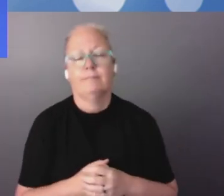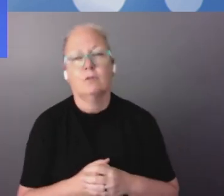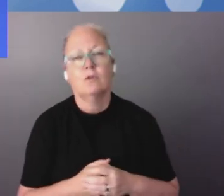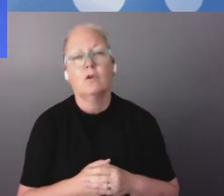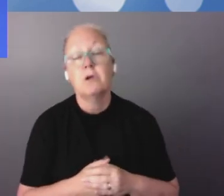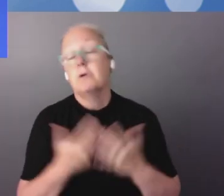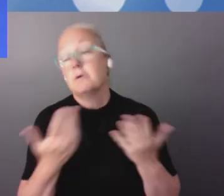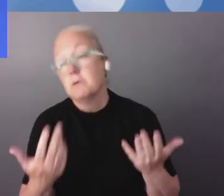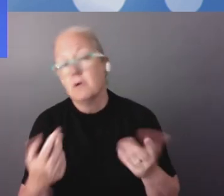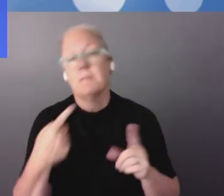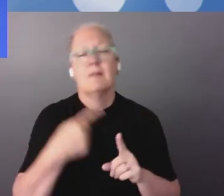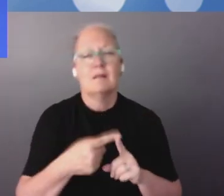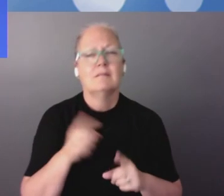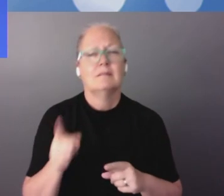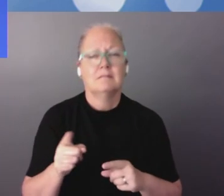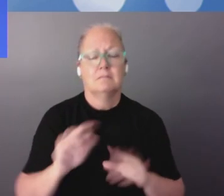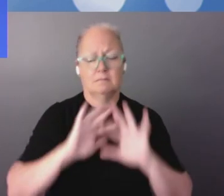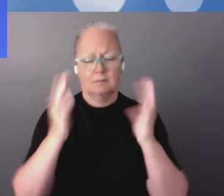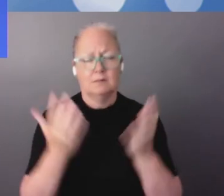cybersecurity attacks